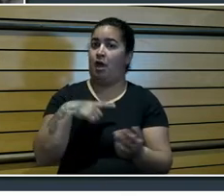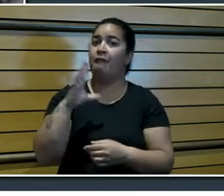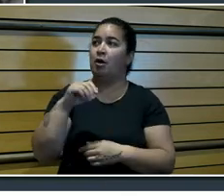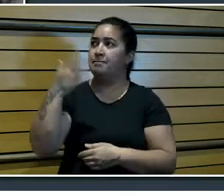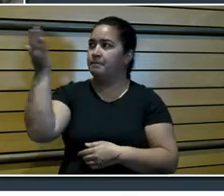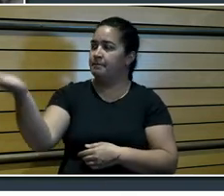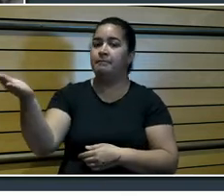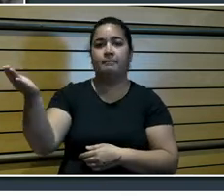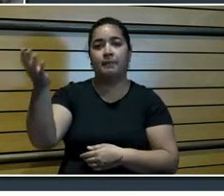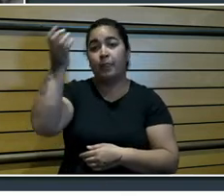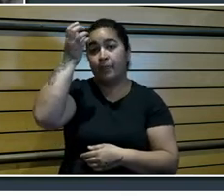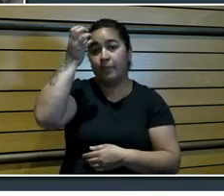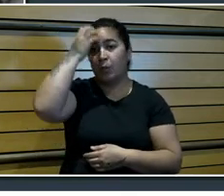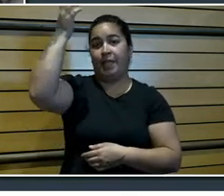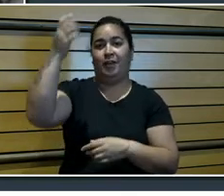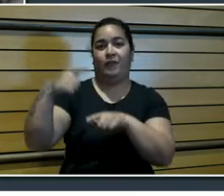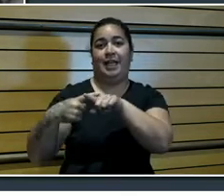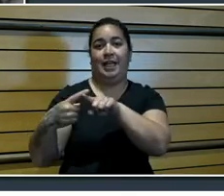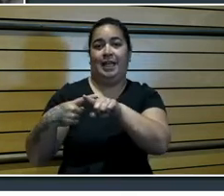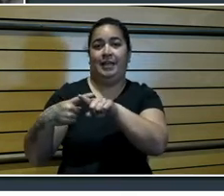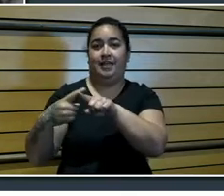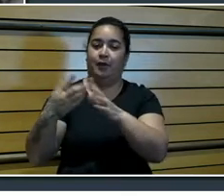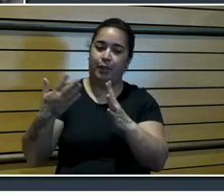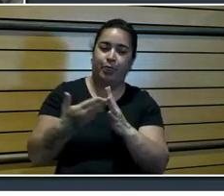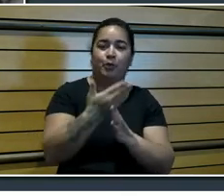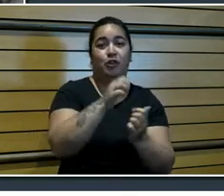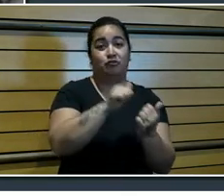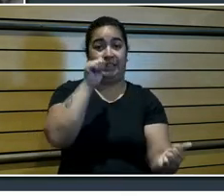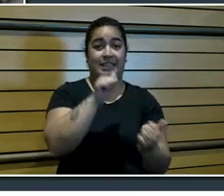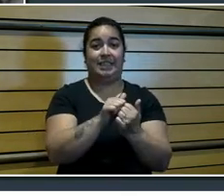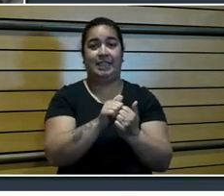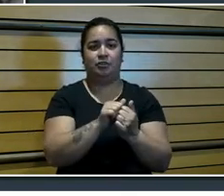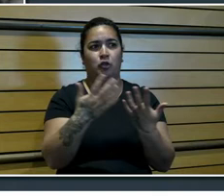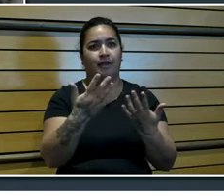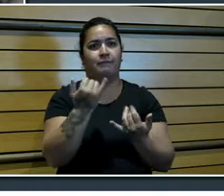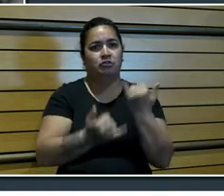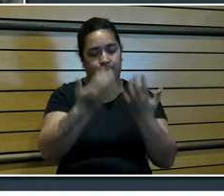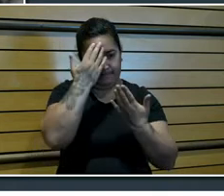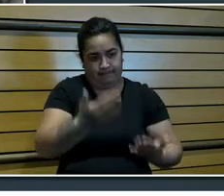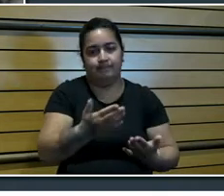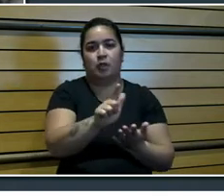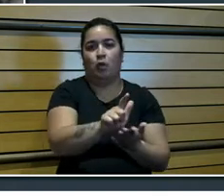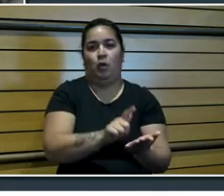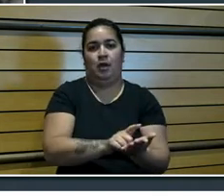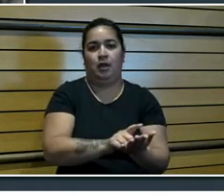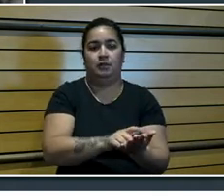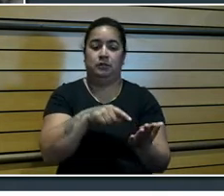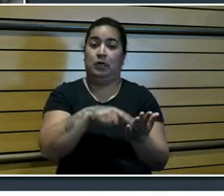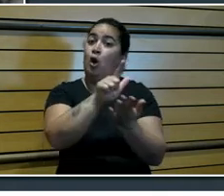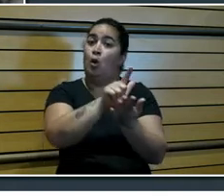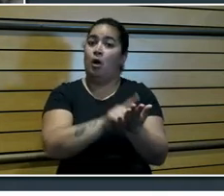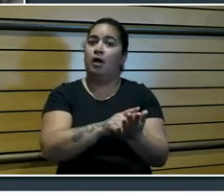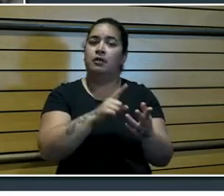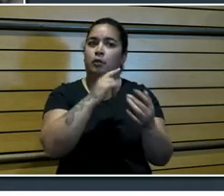England, through the means of Te Tiriti o Waitangi. And it is in this area that the most injustice was done. On